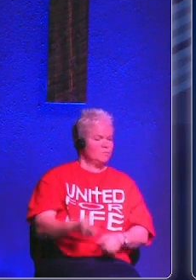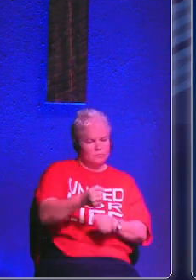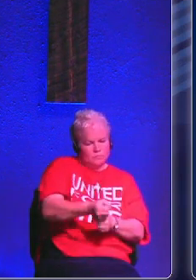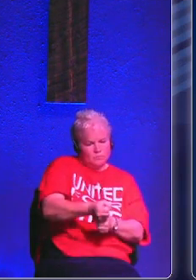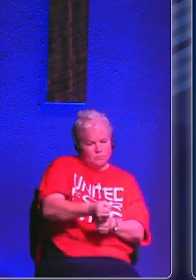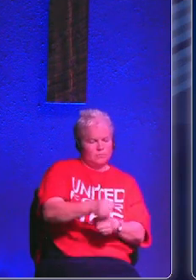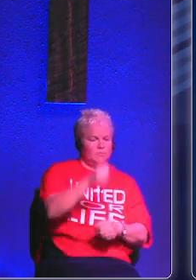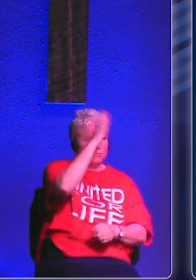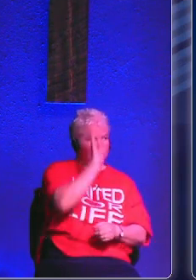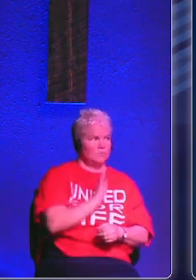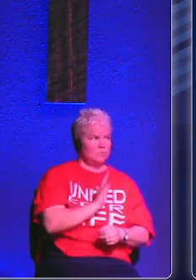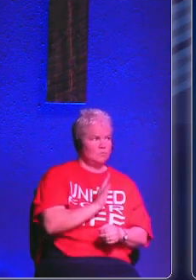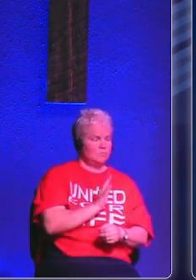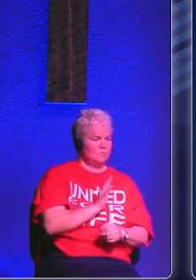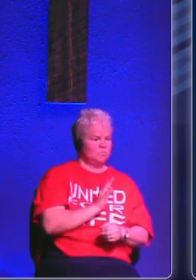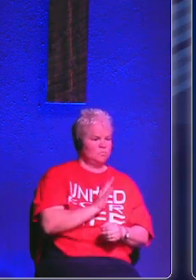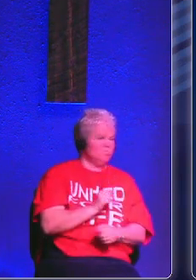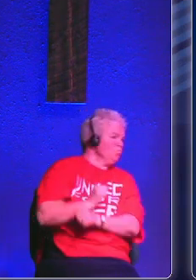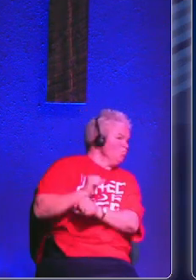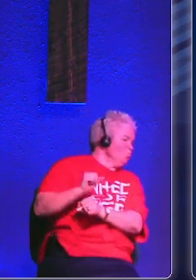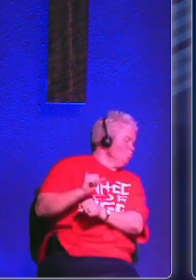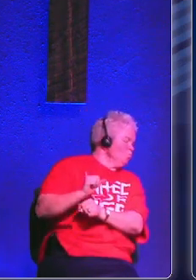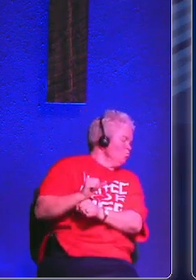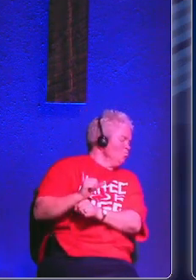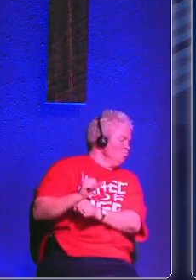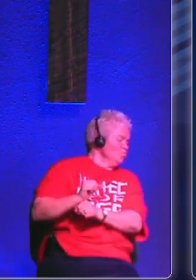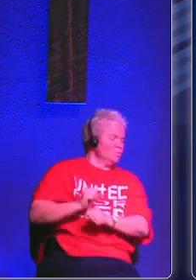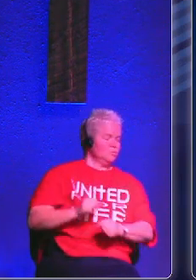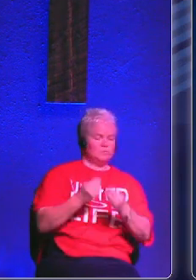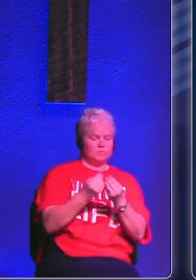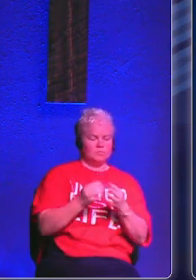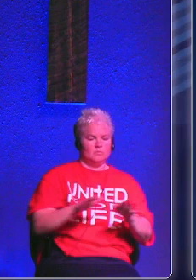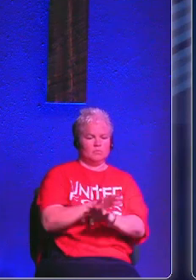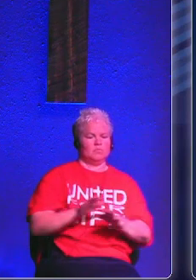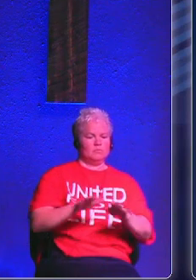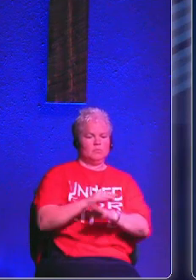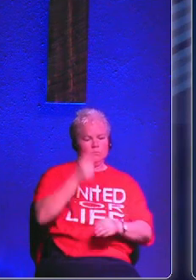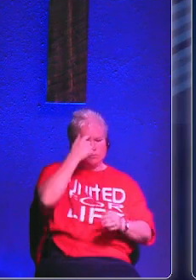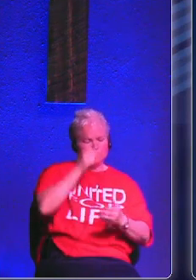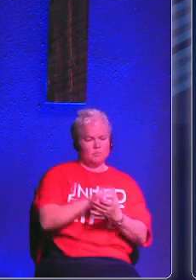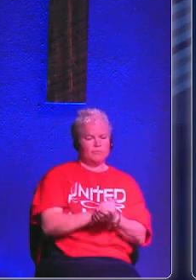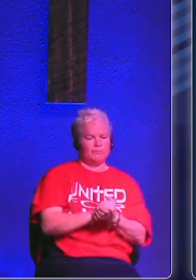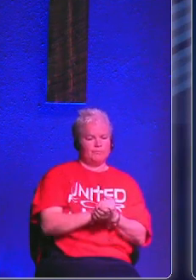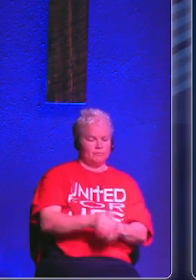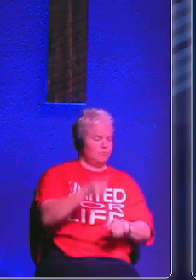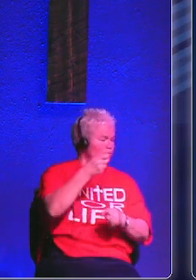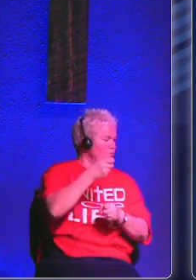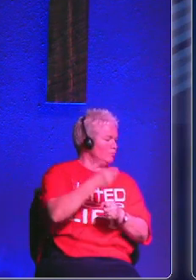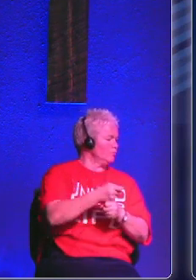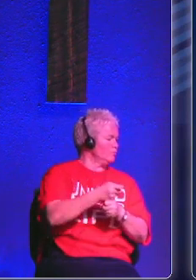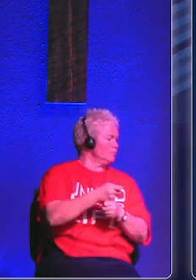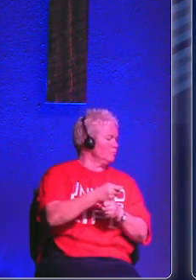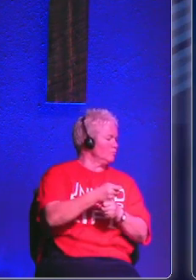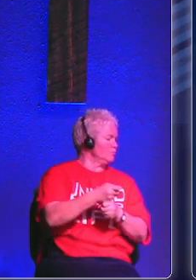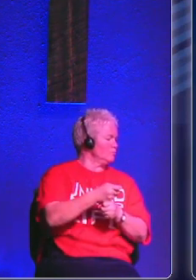trusting God, they actually refused to enter the land, believing that it would be too